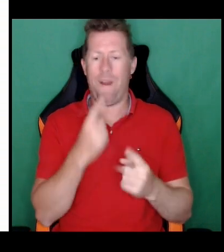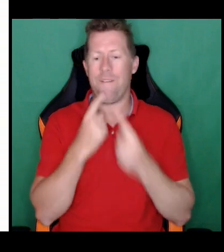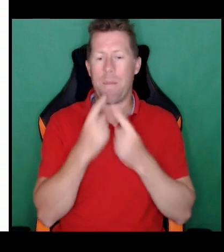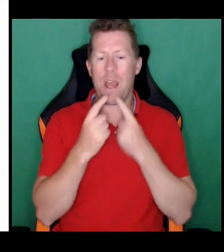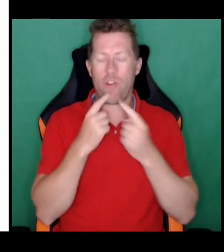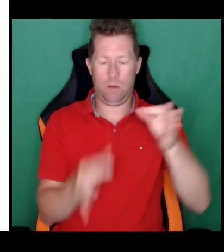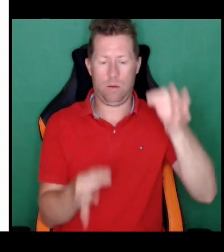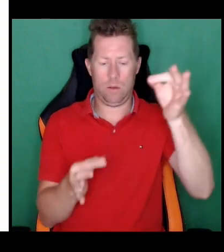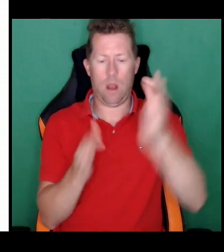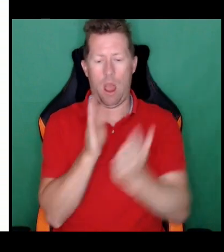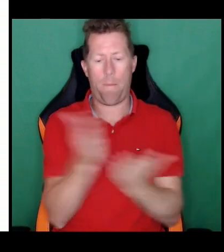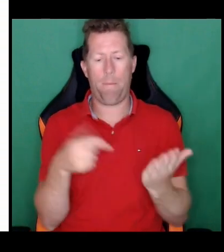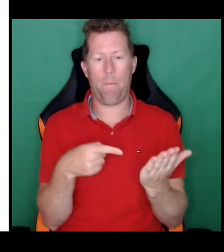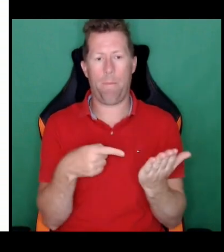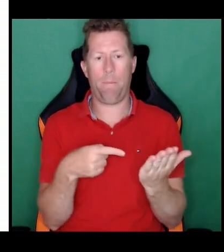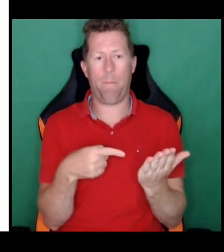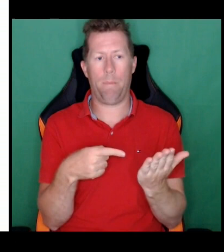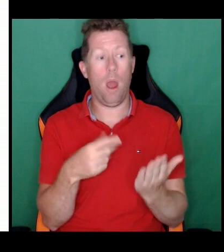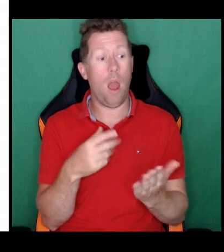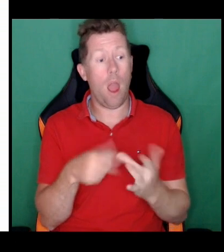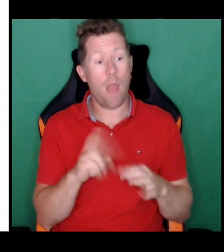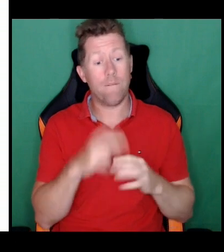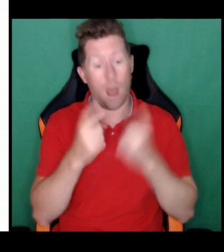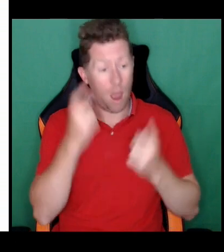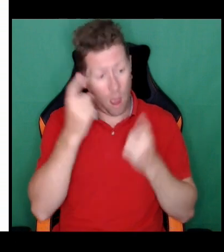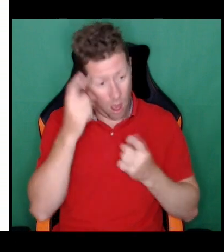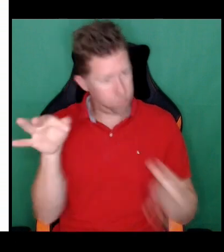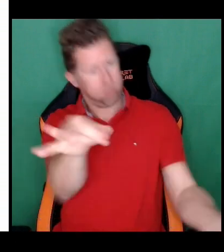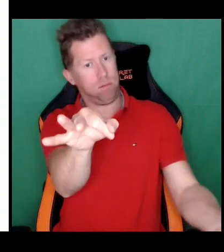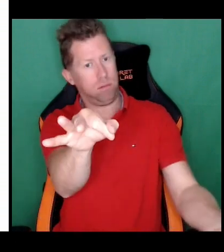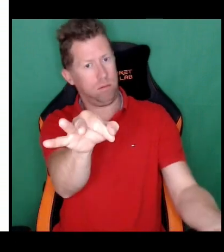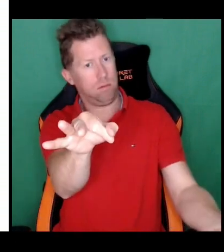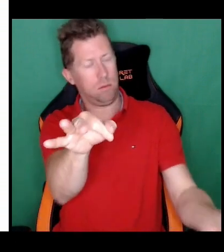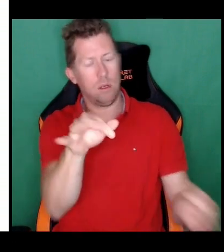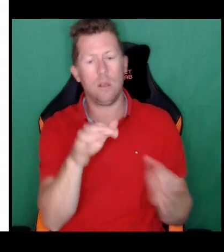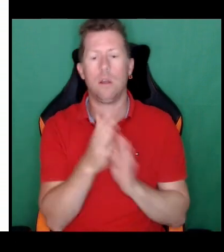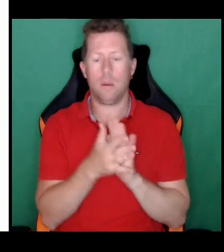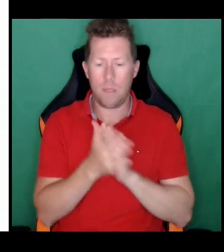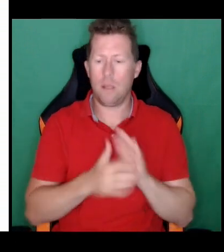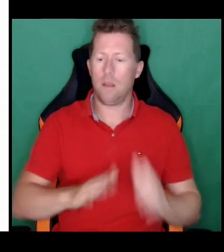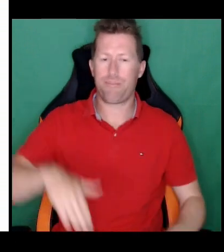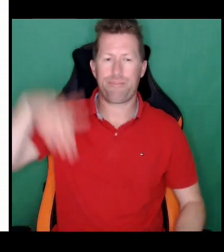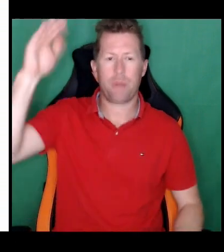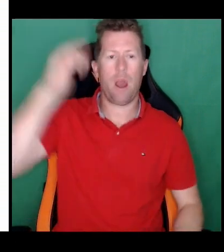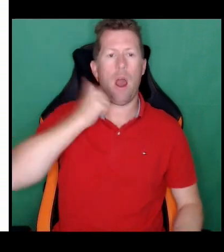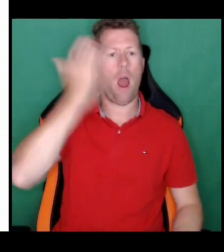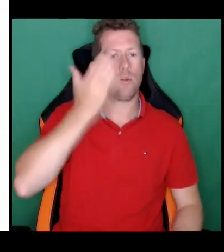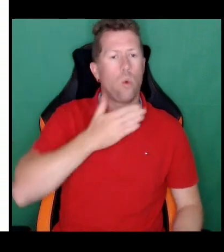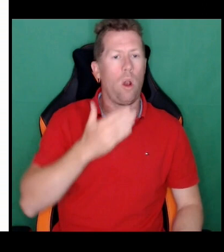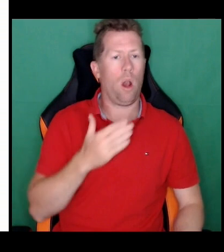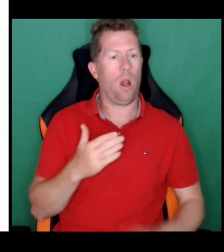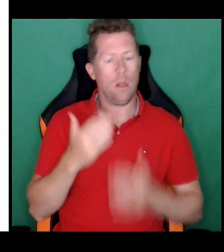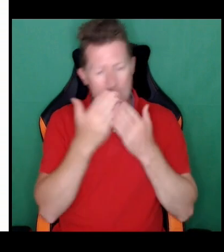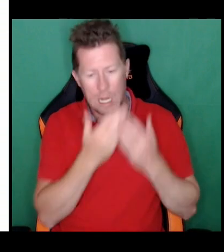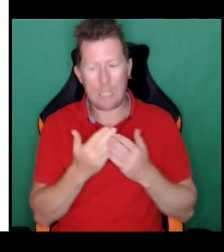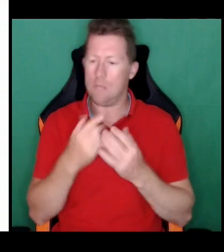information whenever they become curious and as they move through their high school years. We would probably say